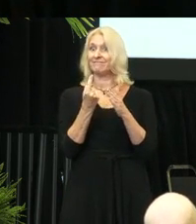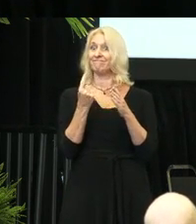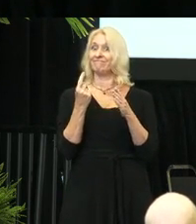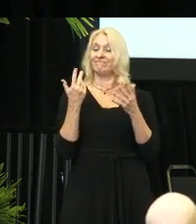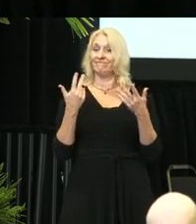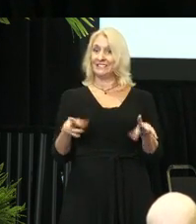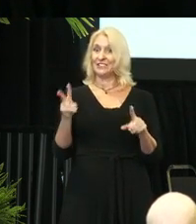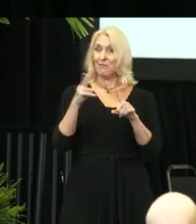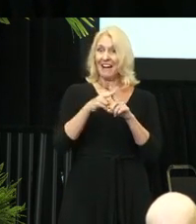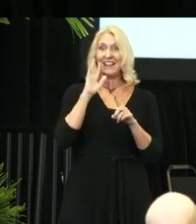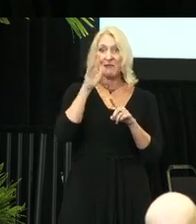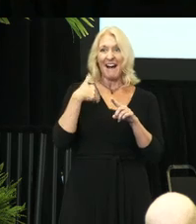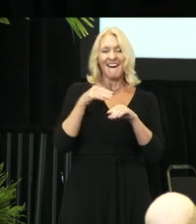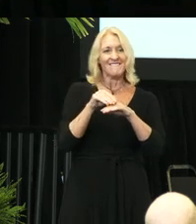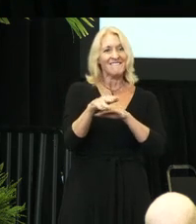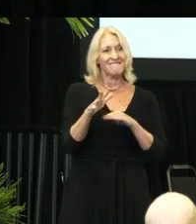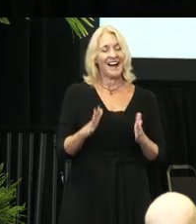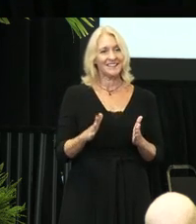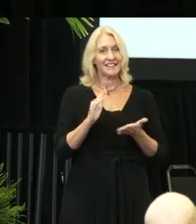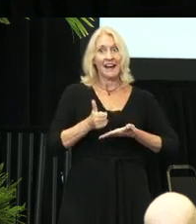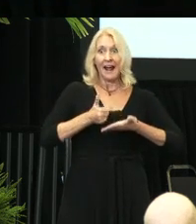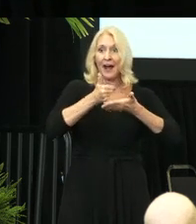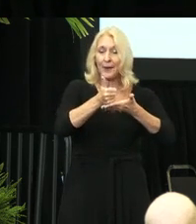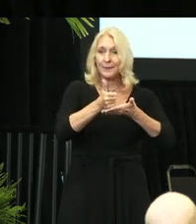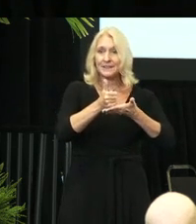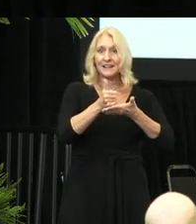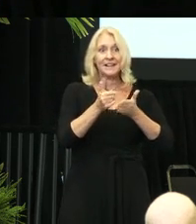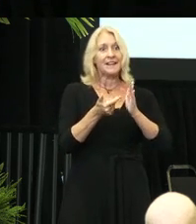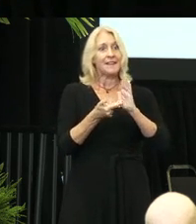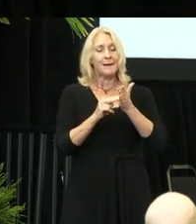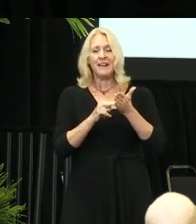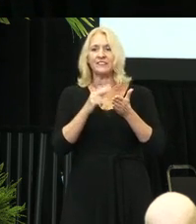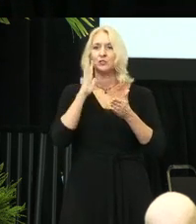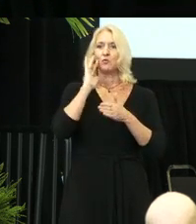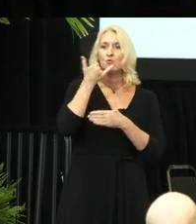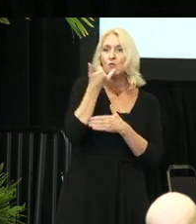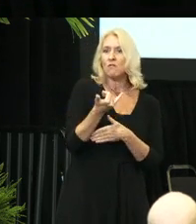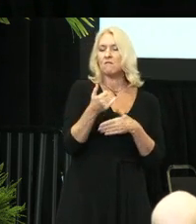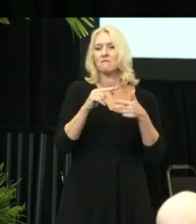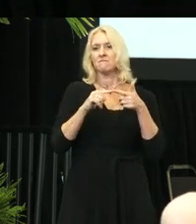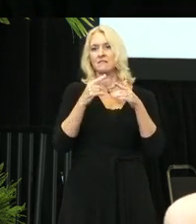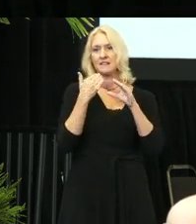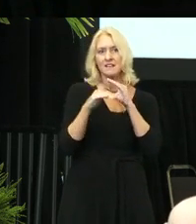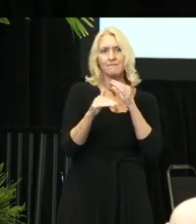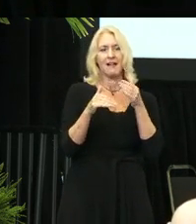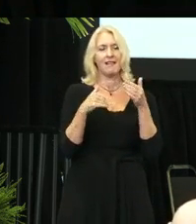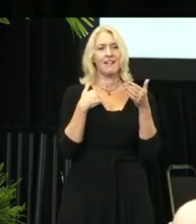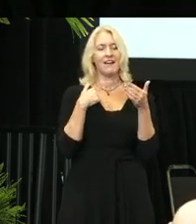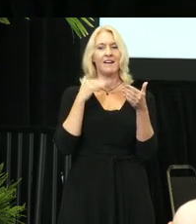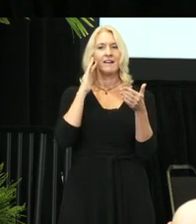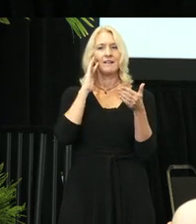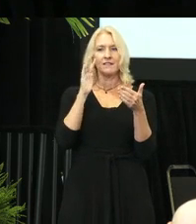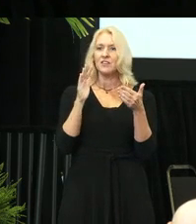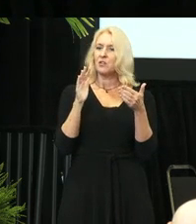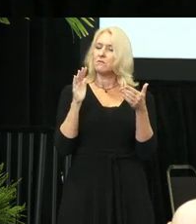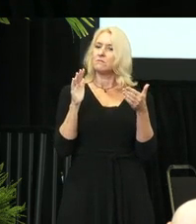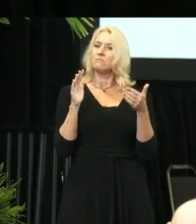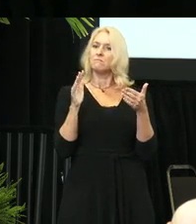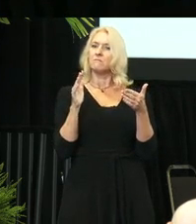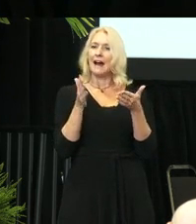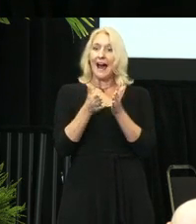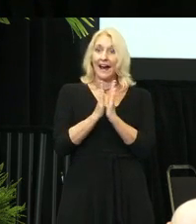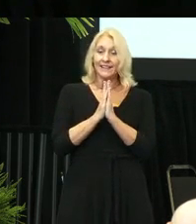students start smart. What that means is you call in, you email, you seek potential information